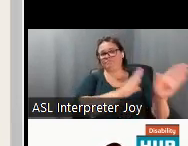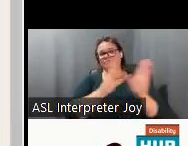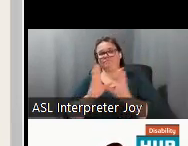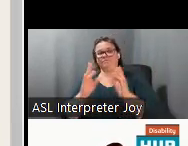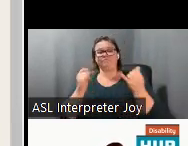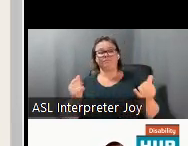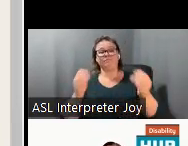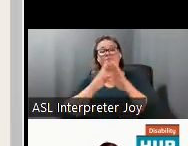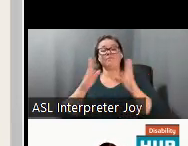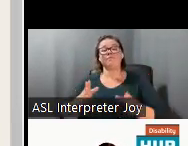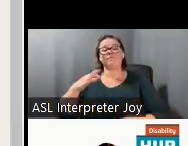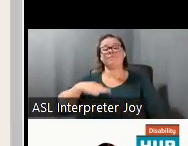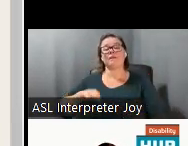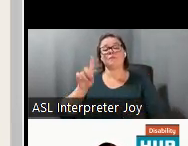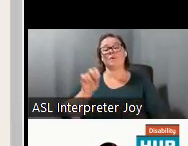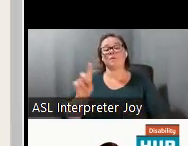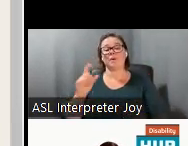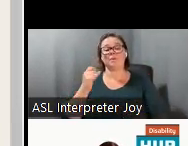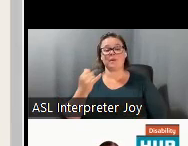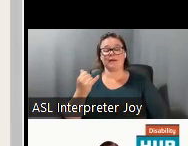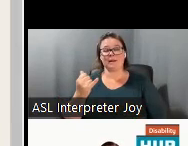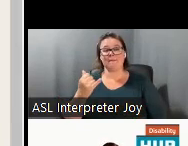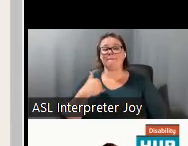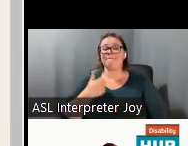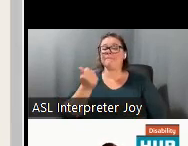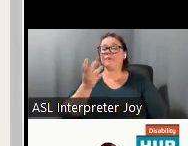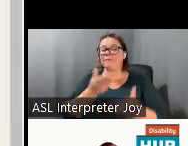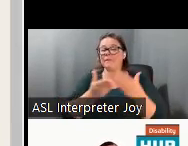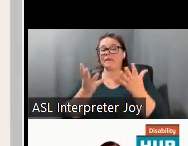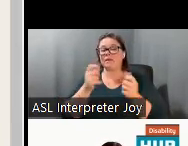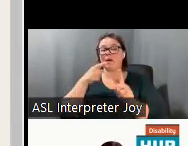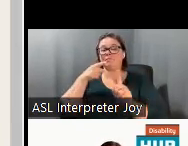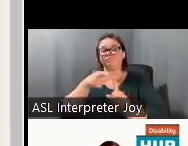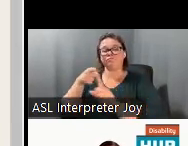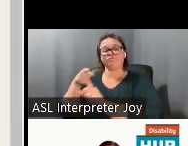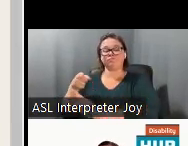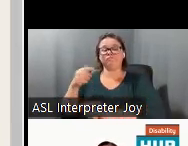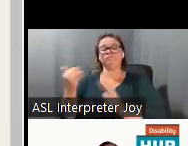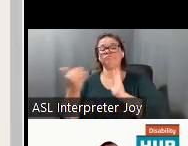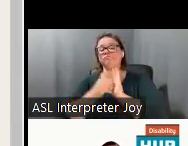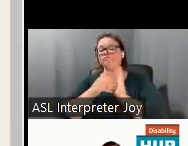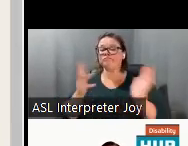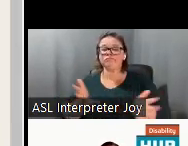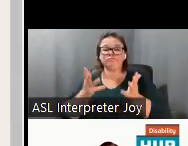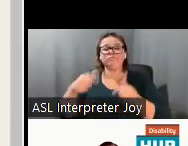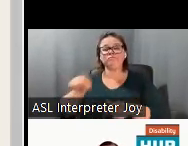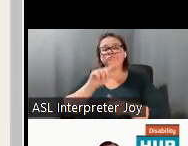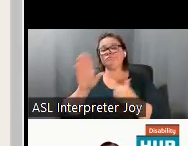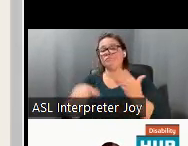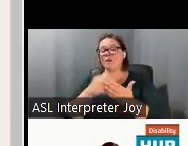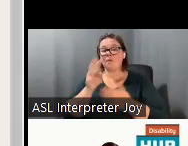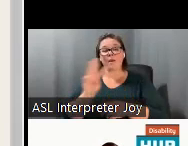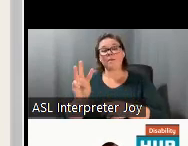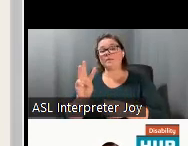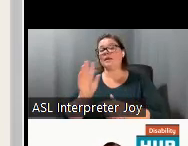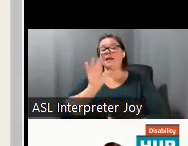Benefits 101 right now. And there's a couple of things that I want to point out. Again, encourage you on all of these websites to